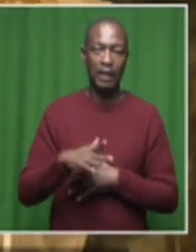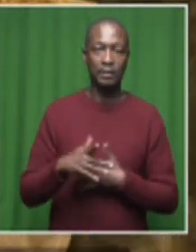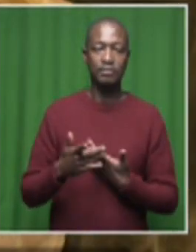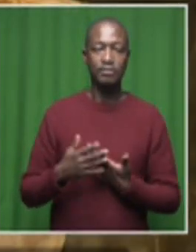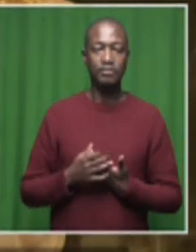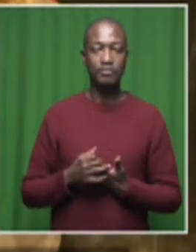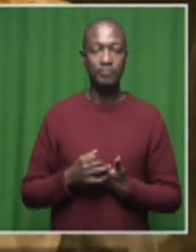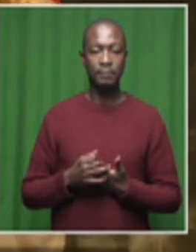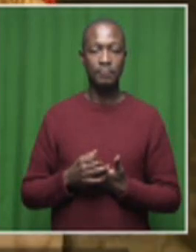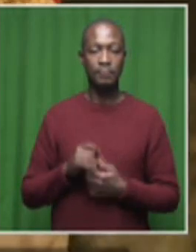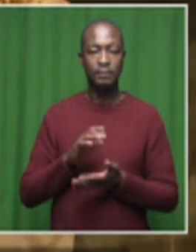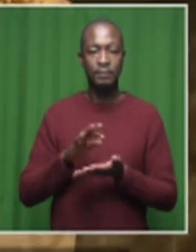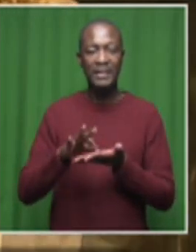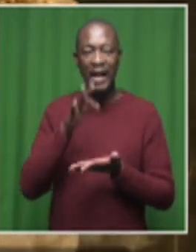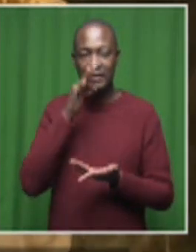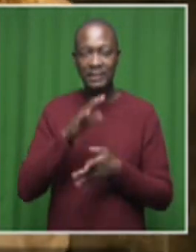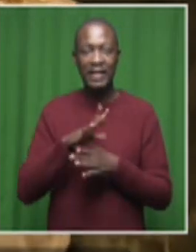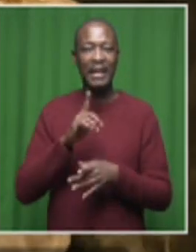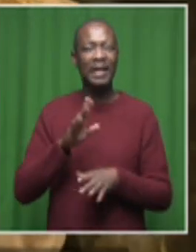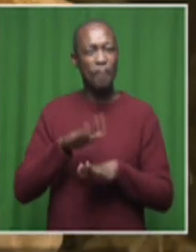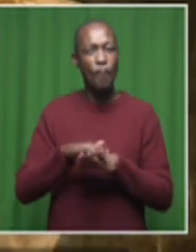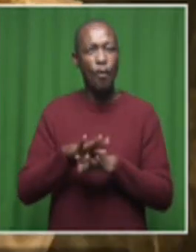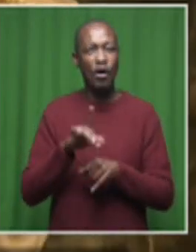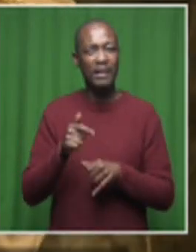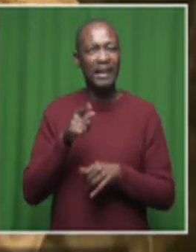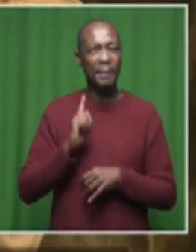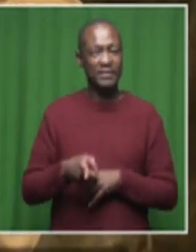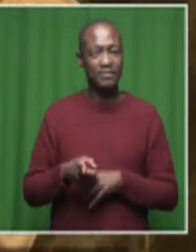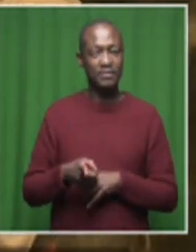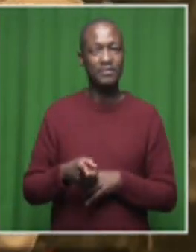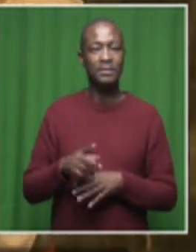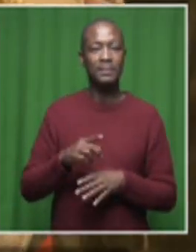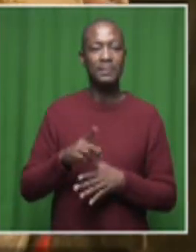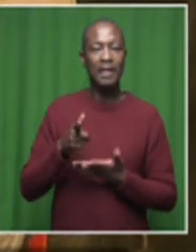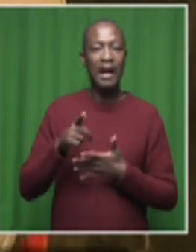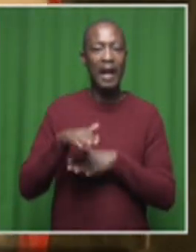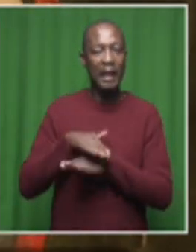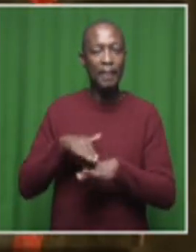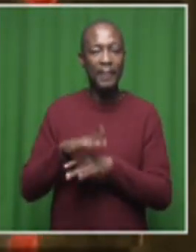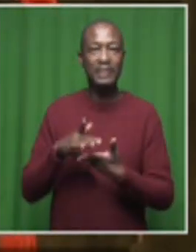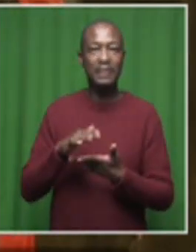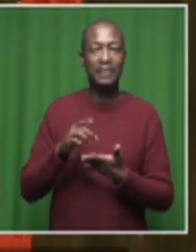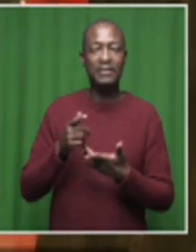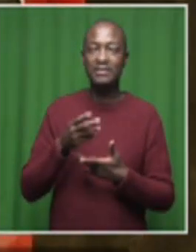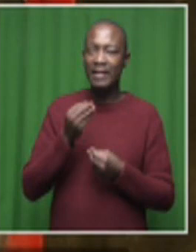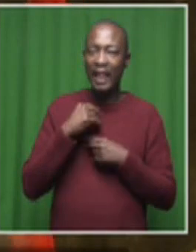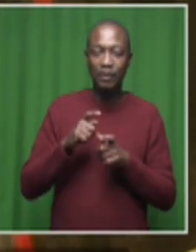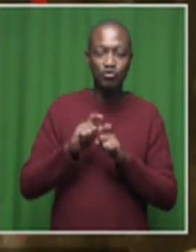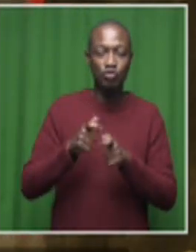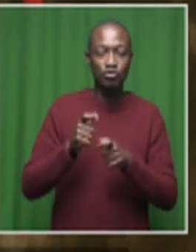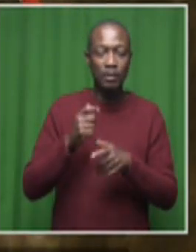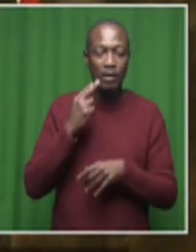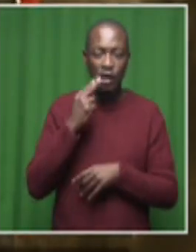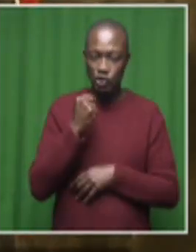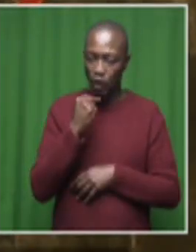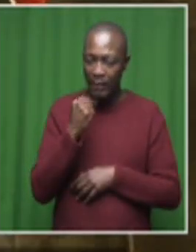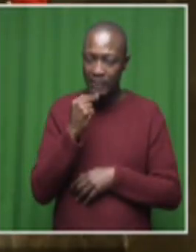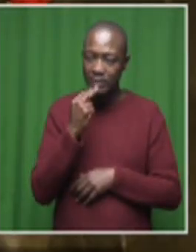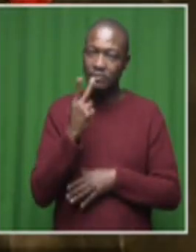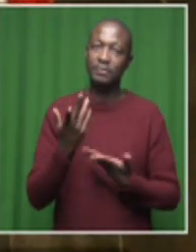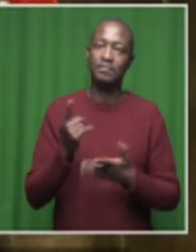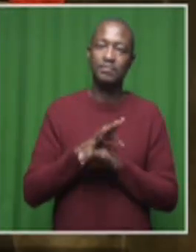I probably snack more than I should. And I basically snack on chocolate, that's my favorite, and